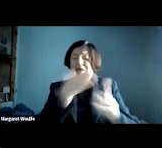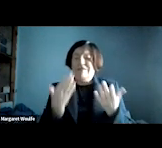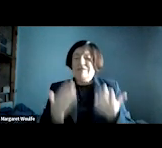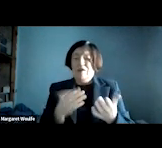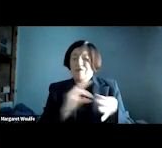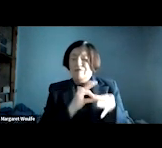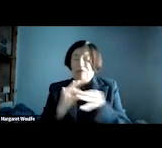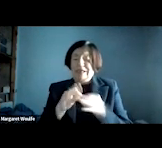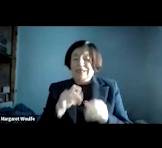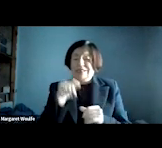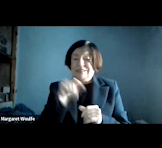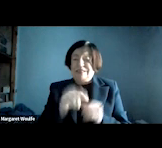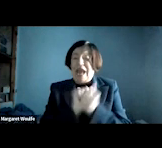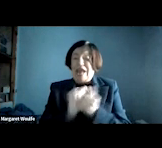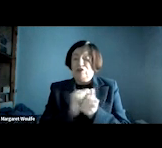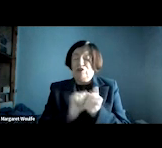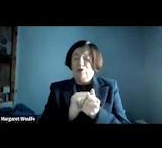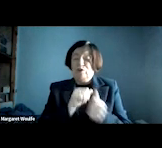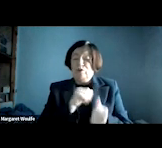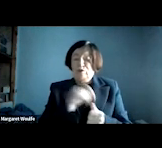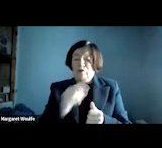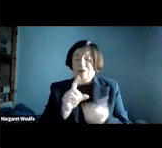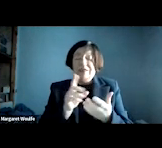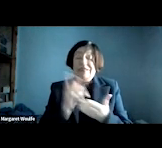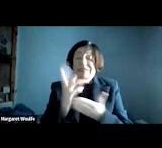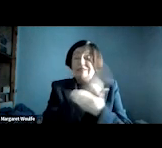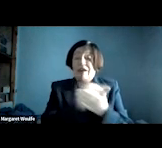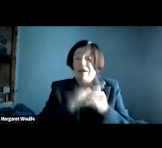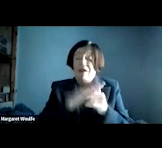related to that action in relation to the design of apartments.